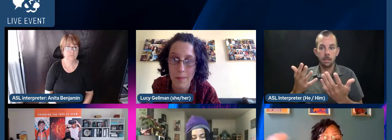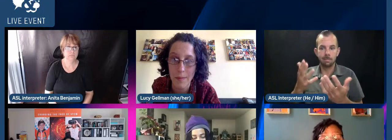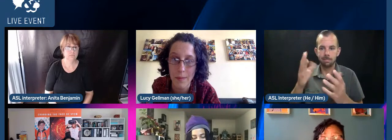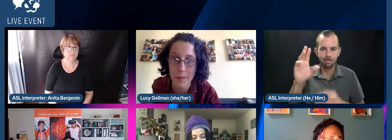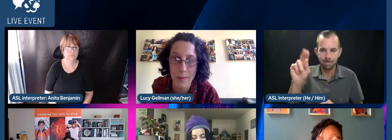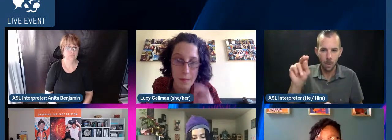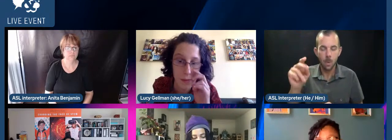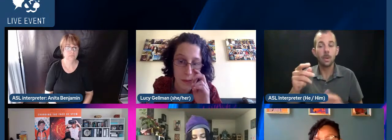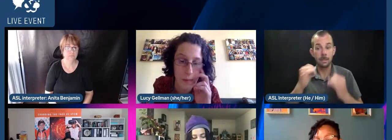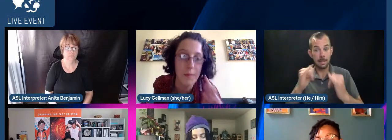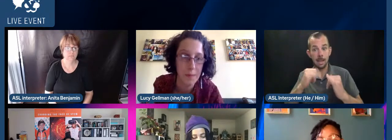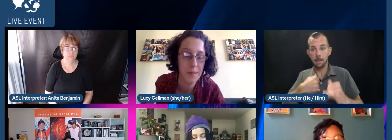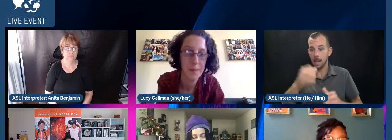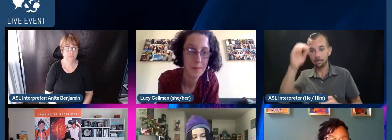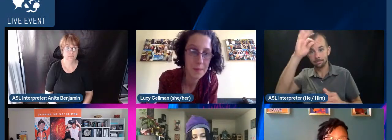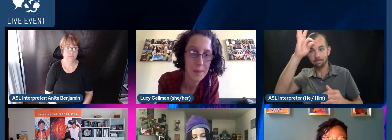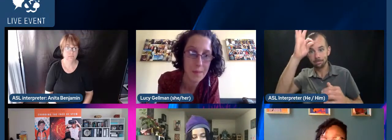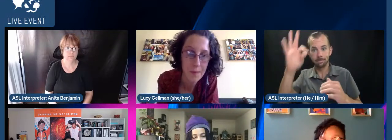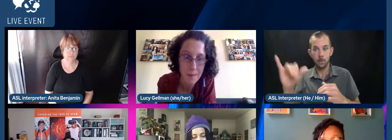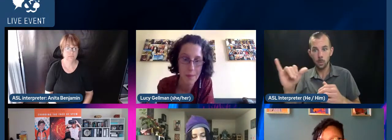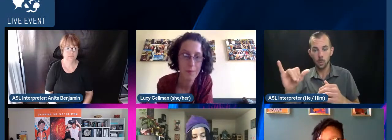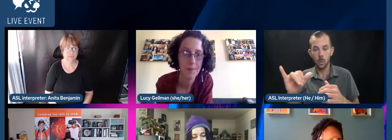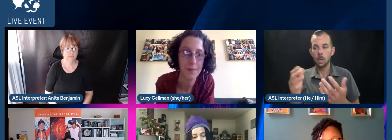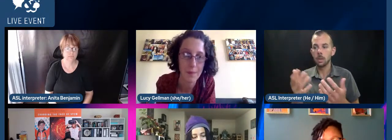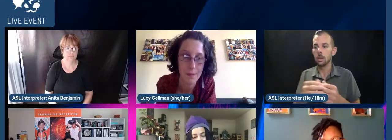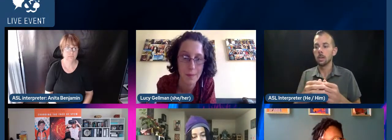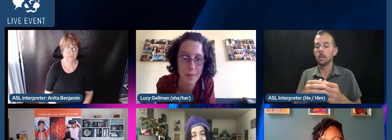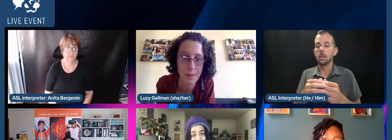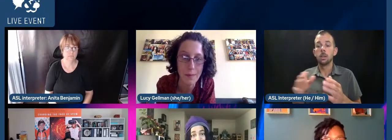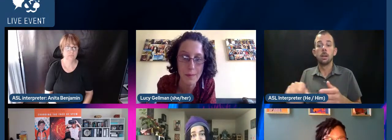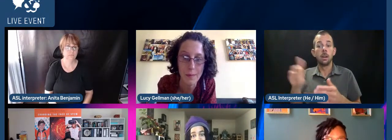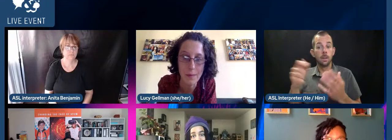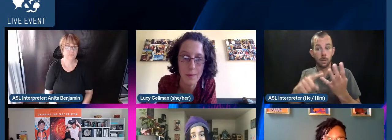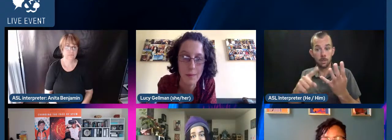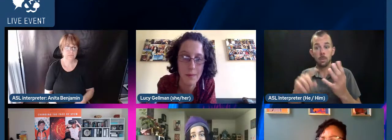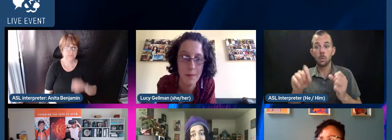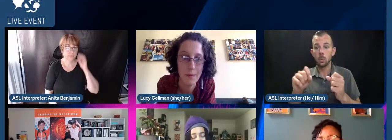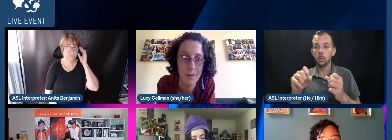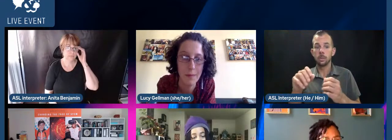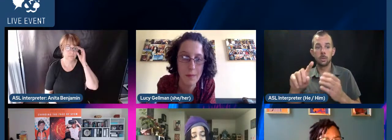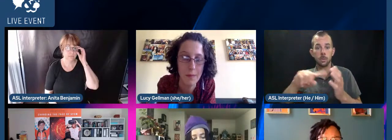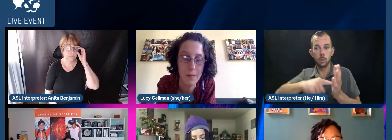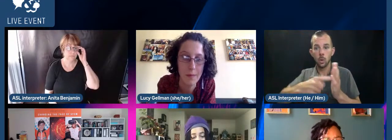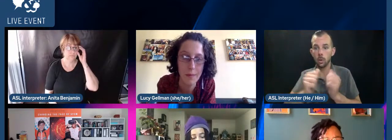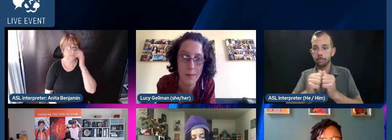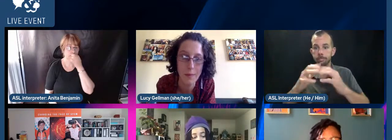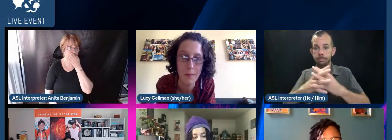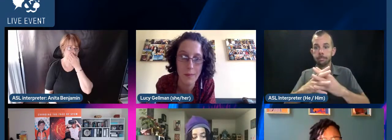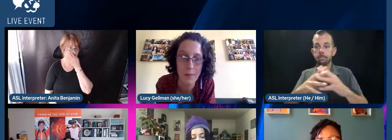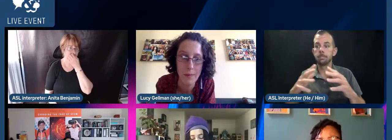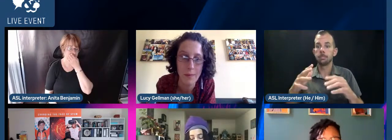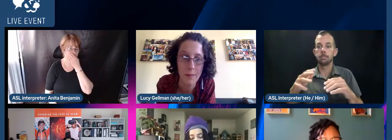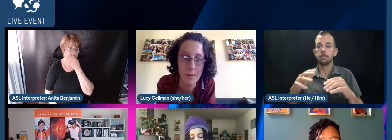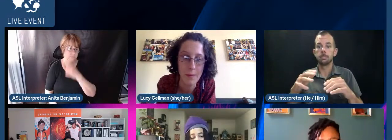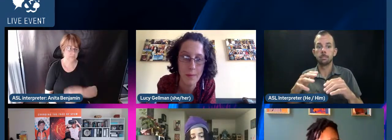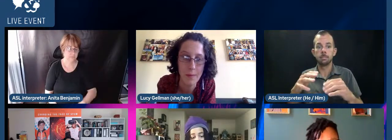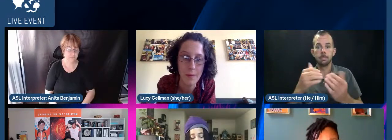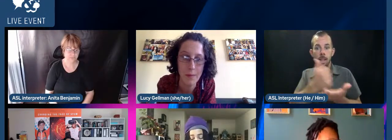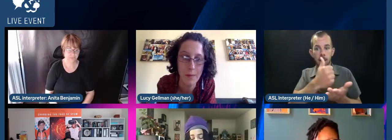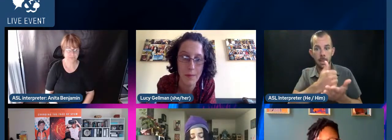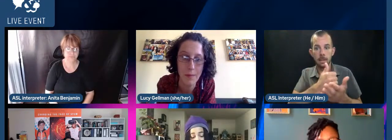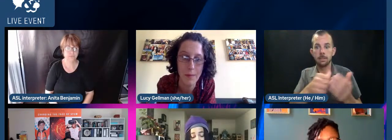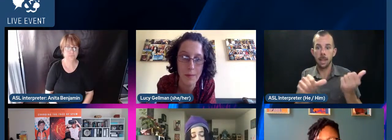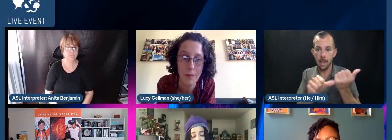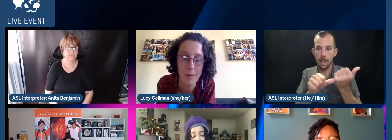is to start a mutual aid effort. There was just the Disabled Elders Mutual Aid effort that was going to give money to individual, like 10